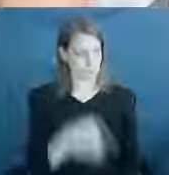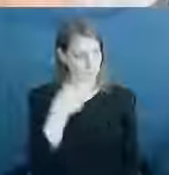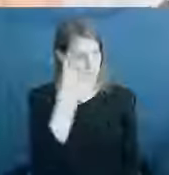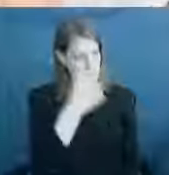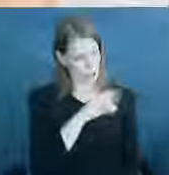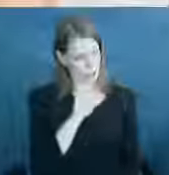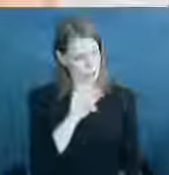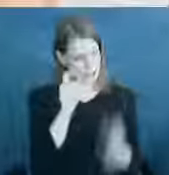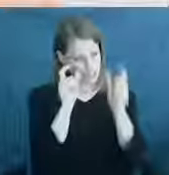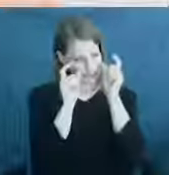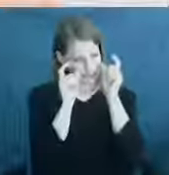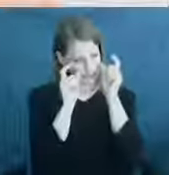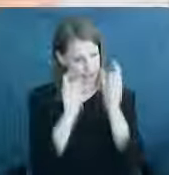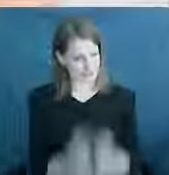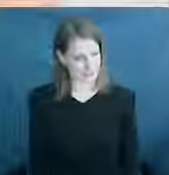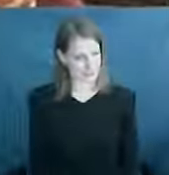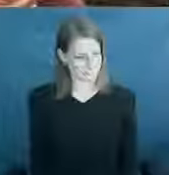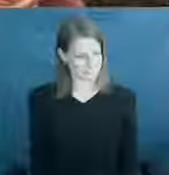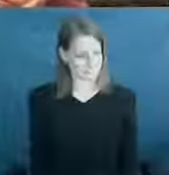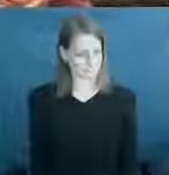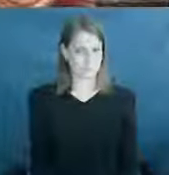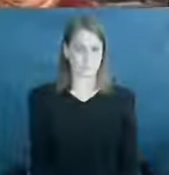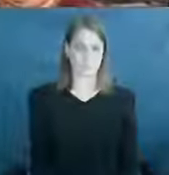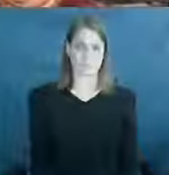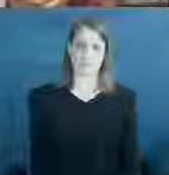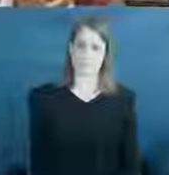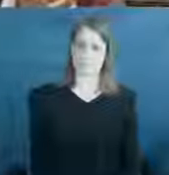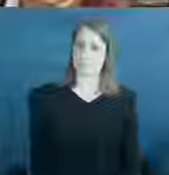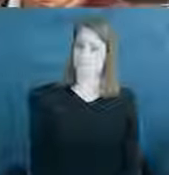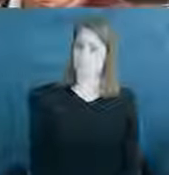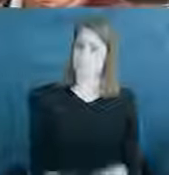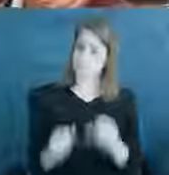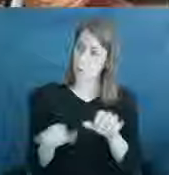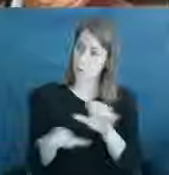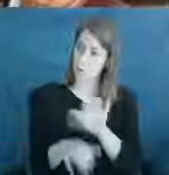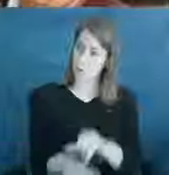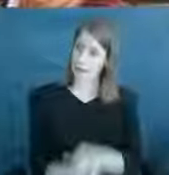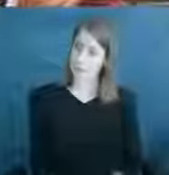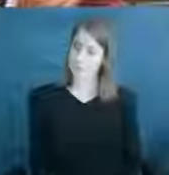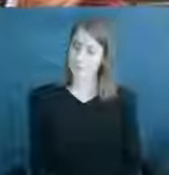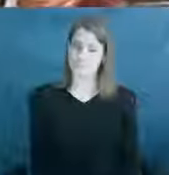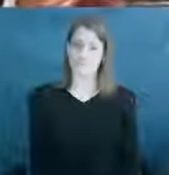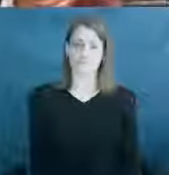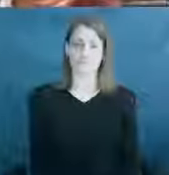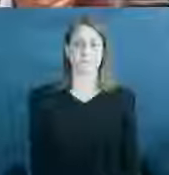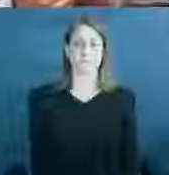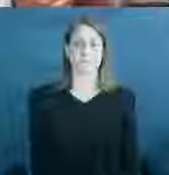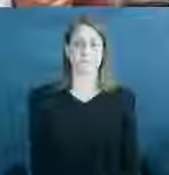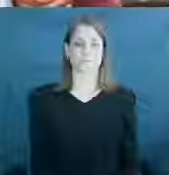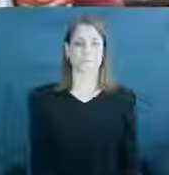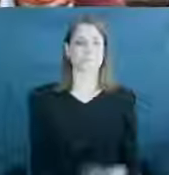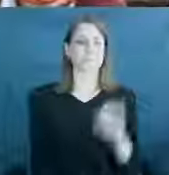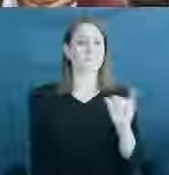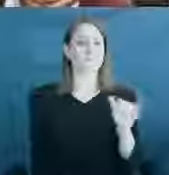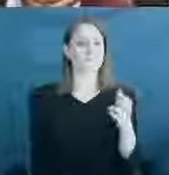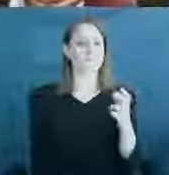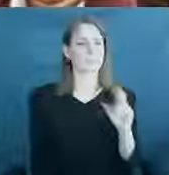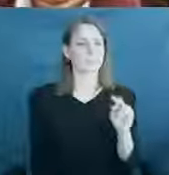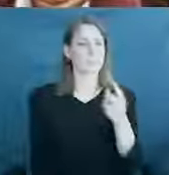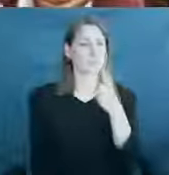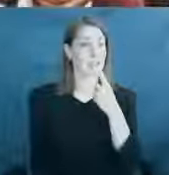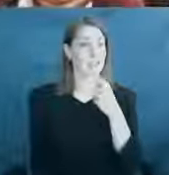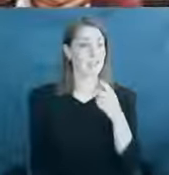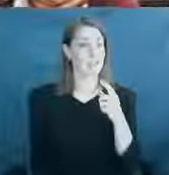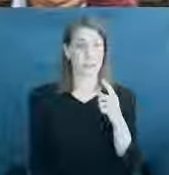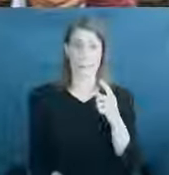it. You need something there, don't you? I don't. No. It looks like some glasses. Okay, but